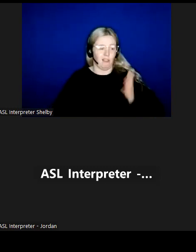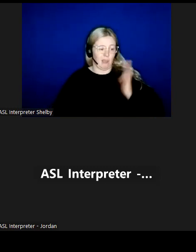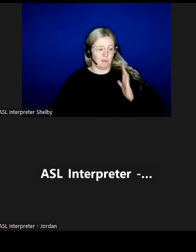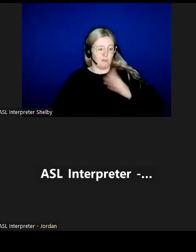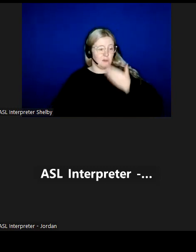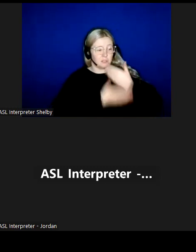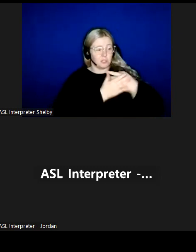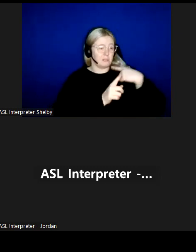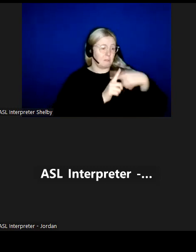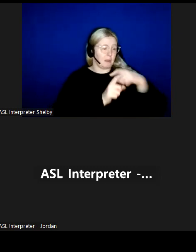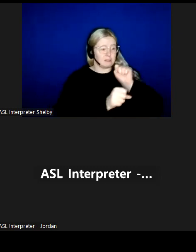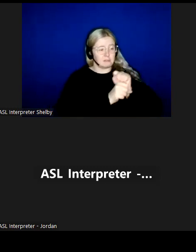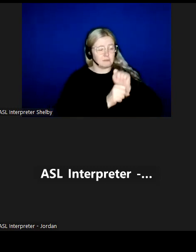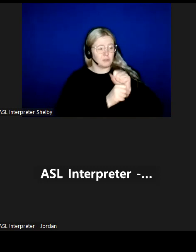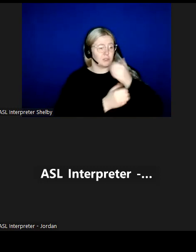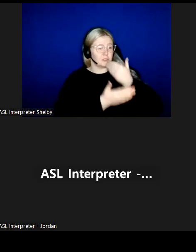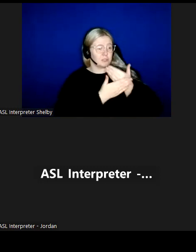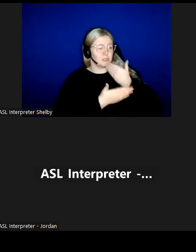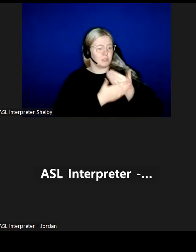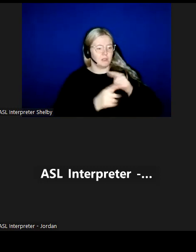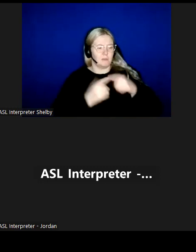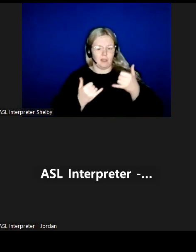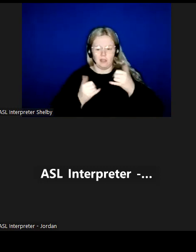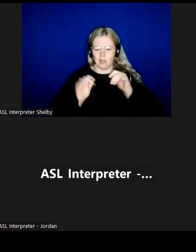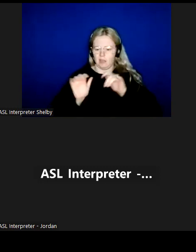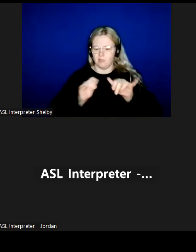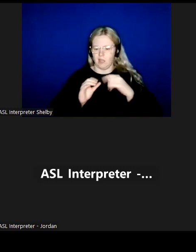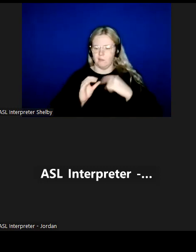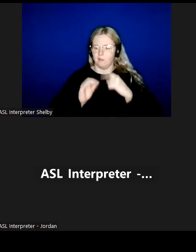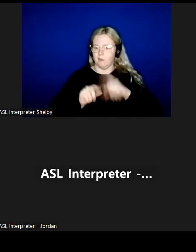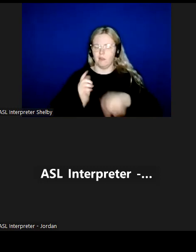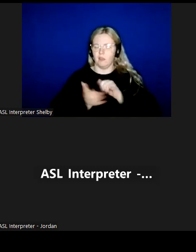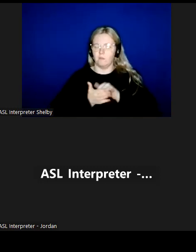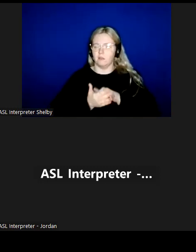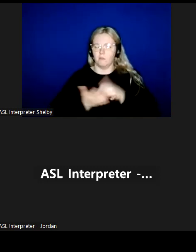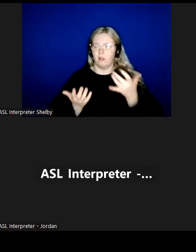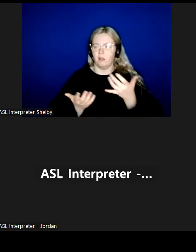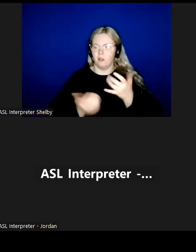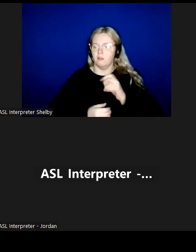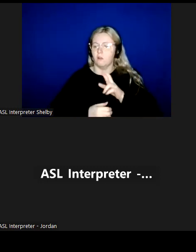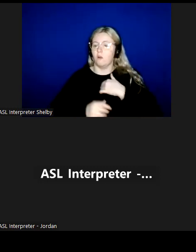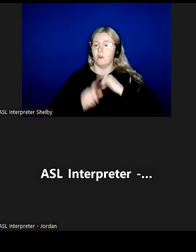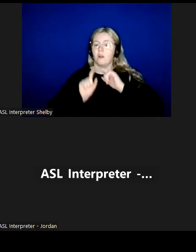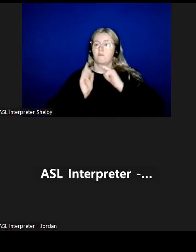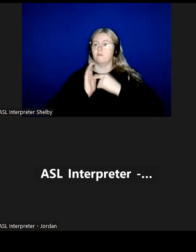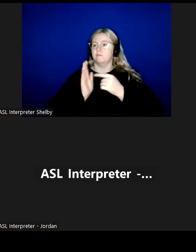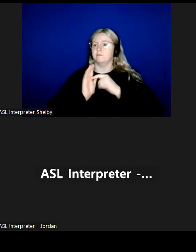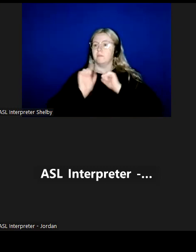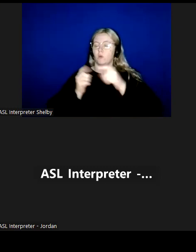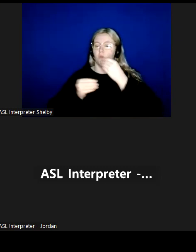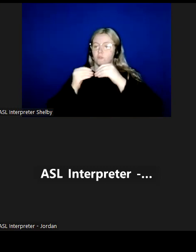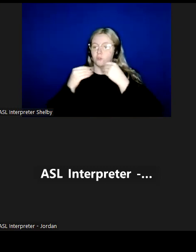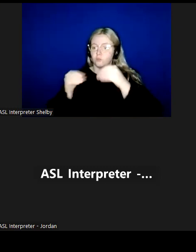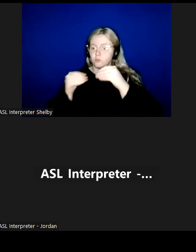I can't concentrate long enough to write an email. I went to the grocery store and I completely